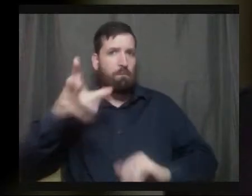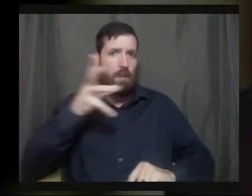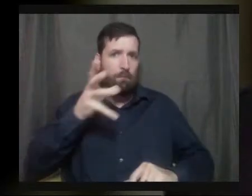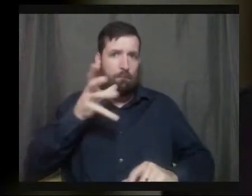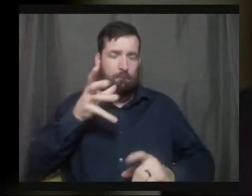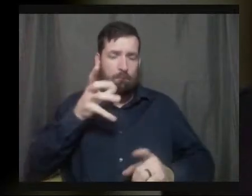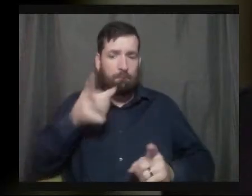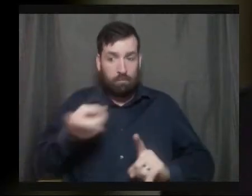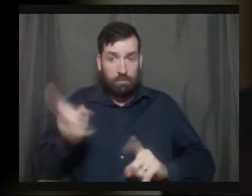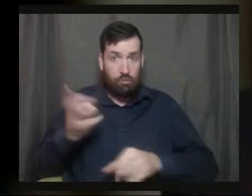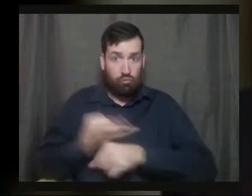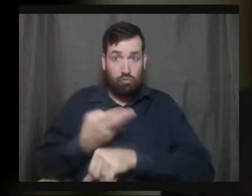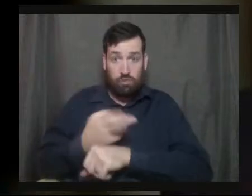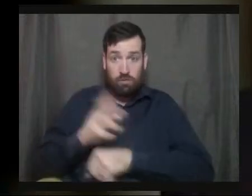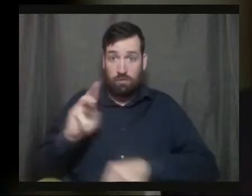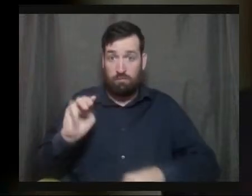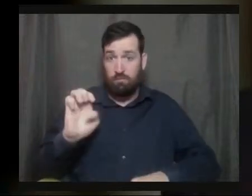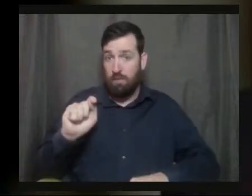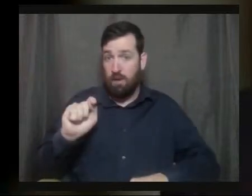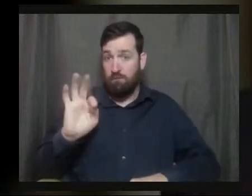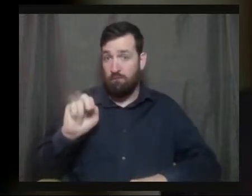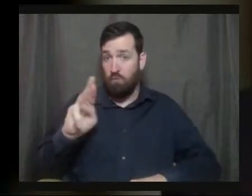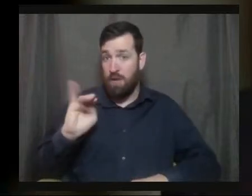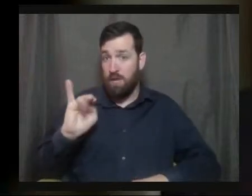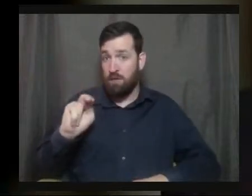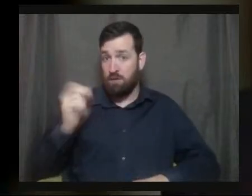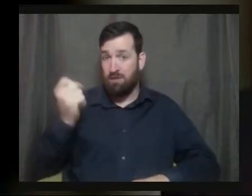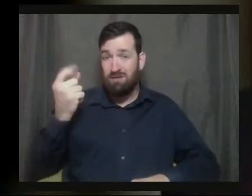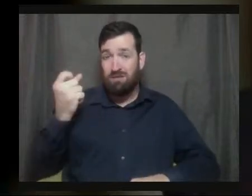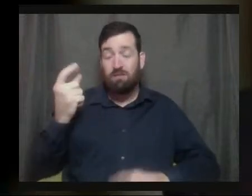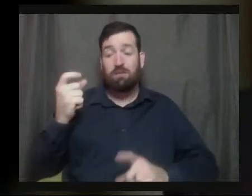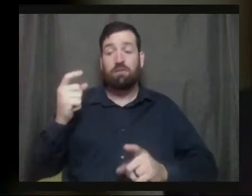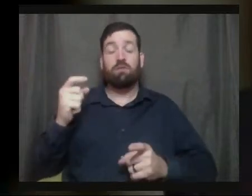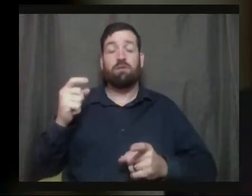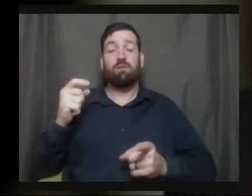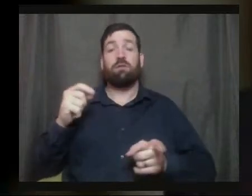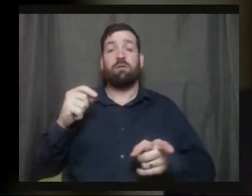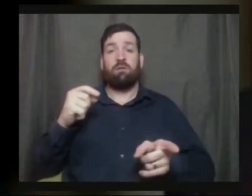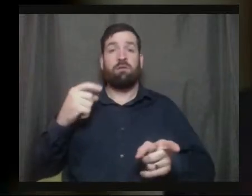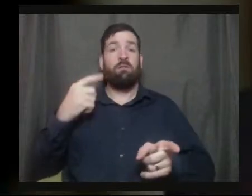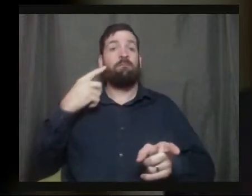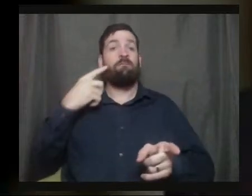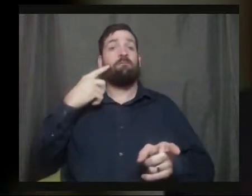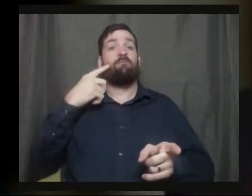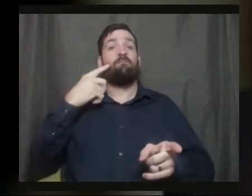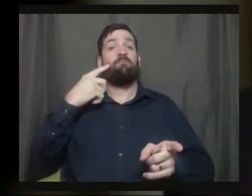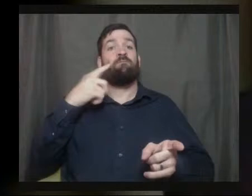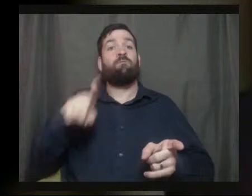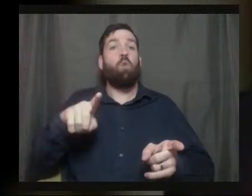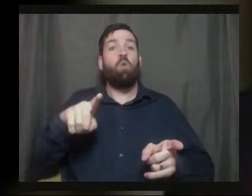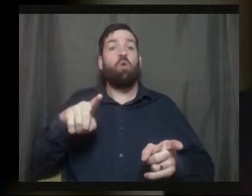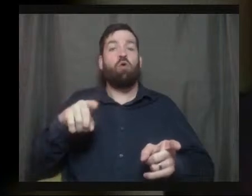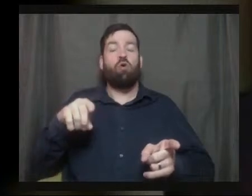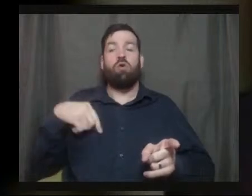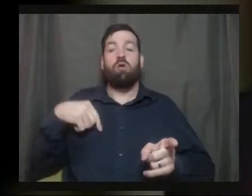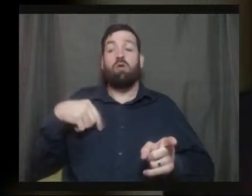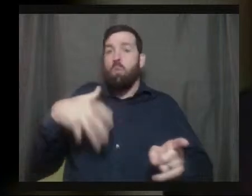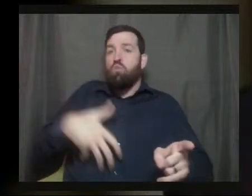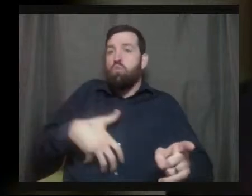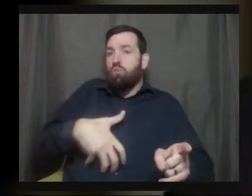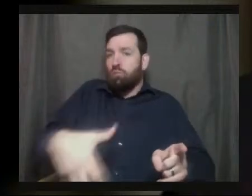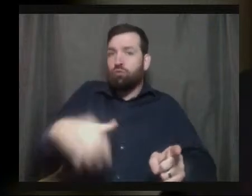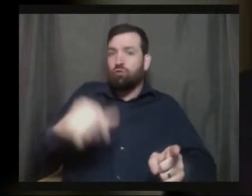this medication is the fact that they're taking it for control of their gestational diabetes or their type